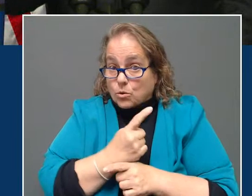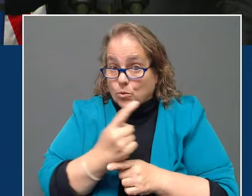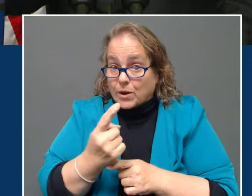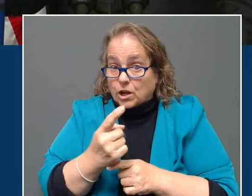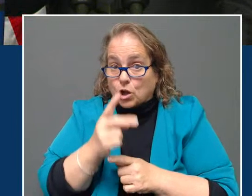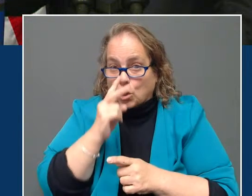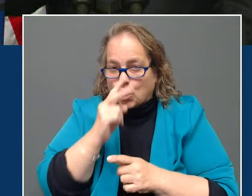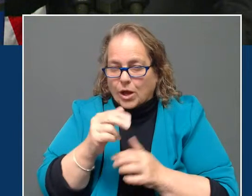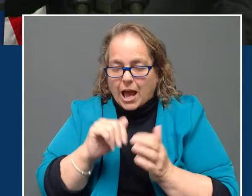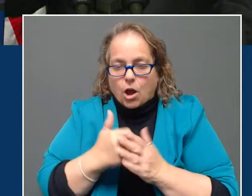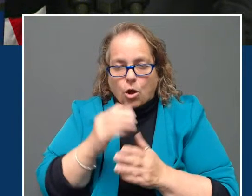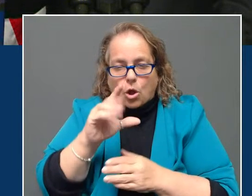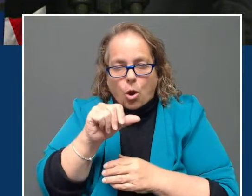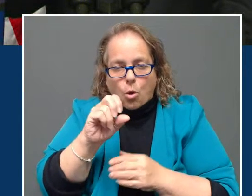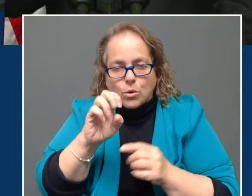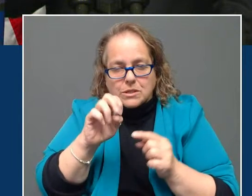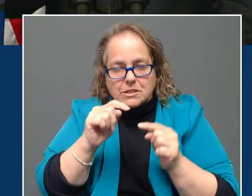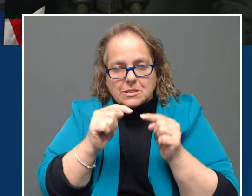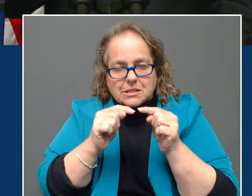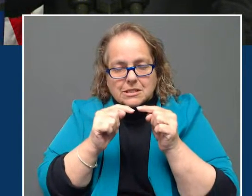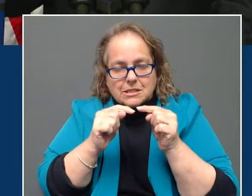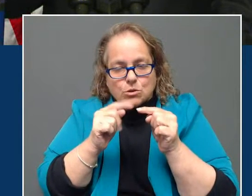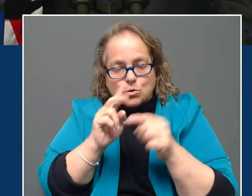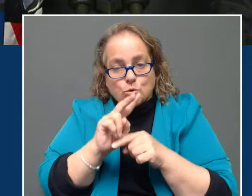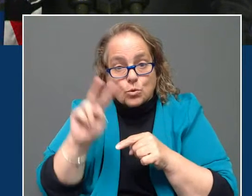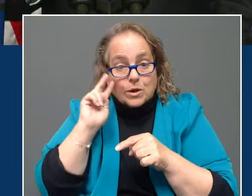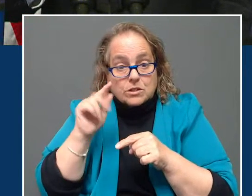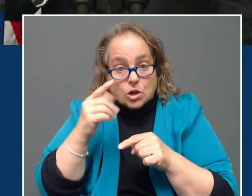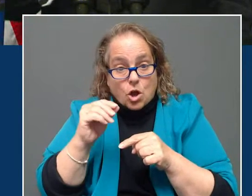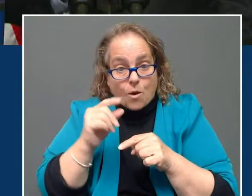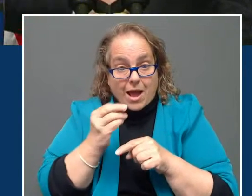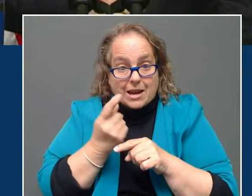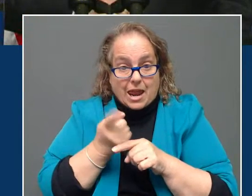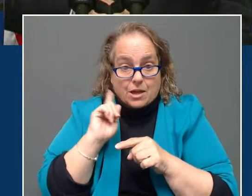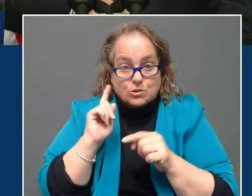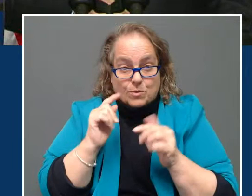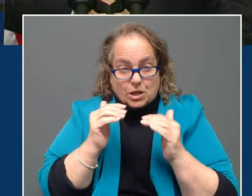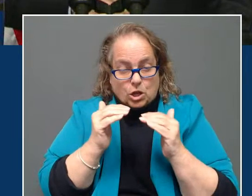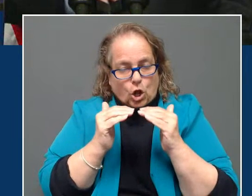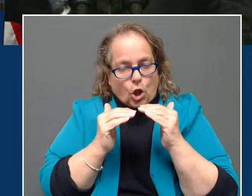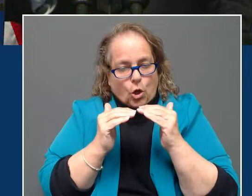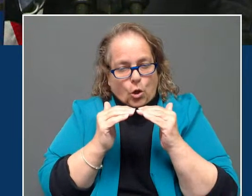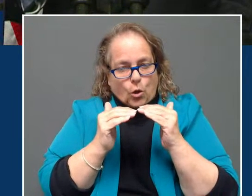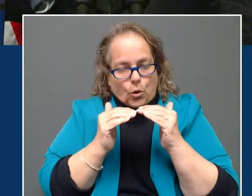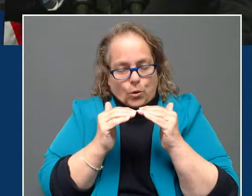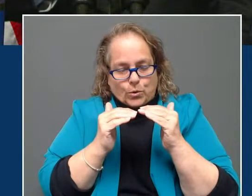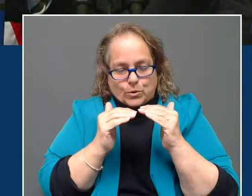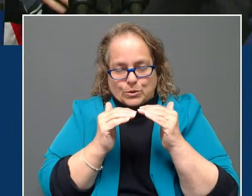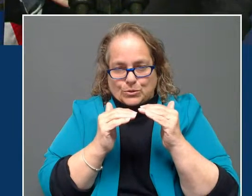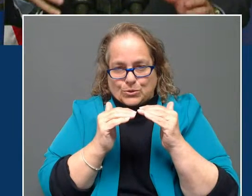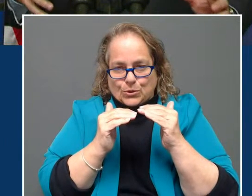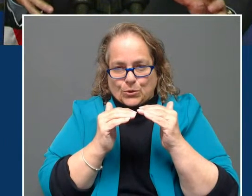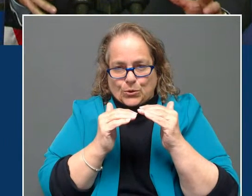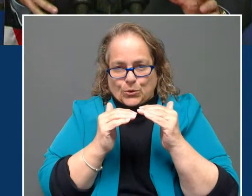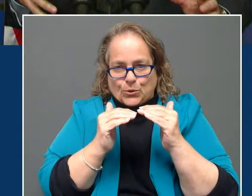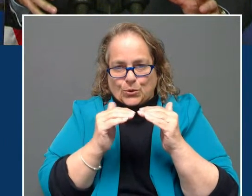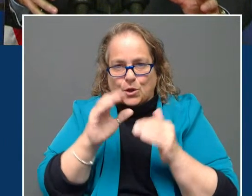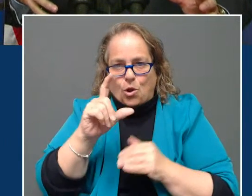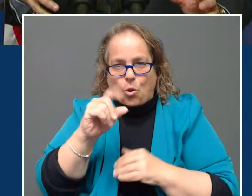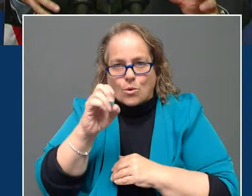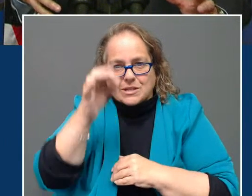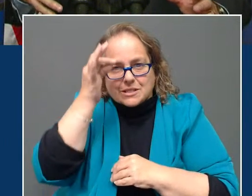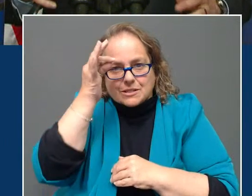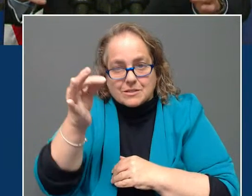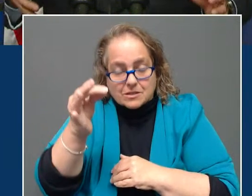close last week or 2 weeks ago and last week were. That means that we at least have